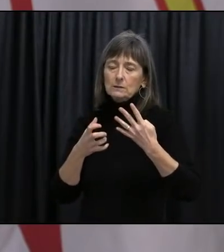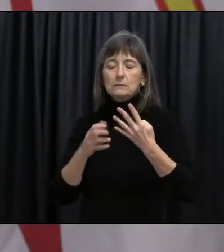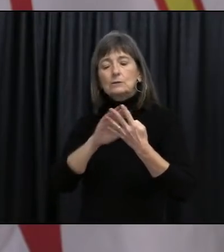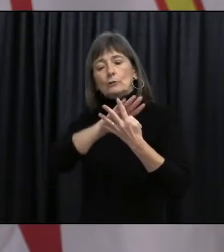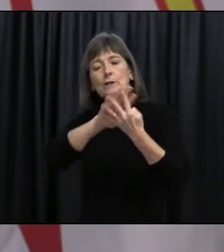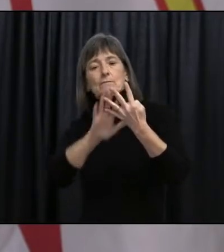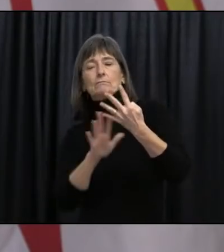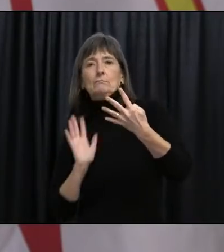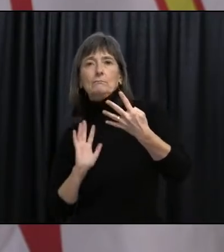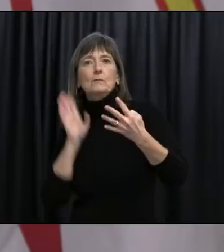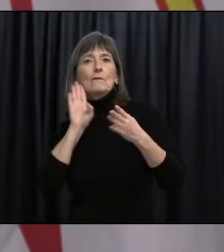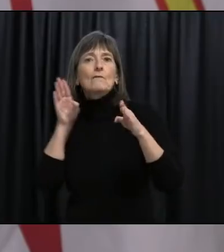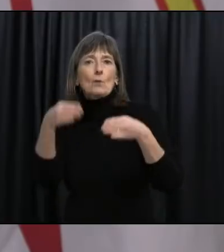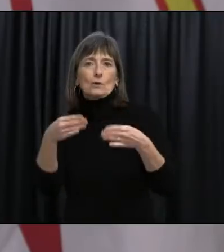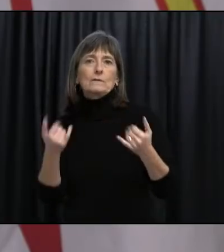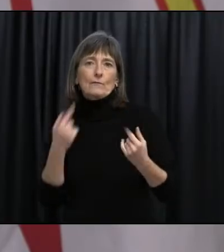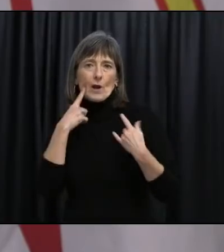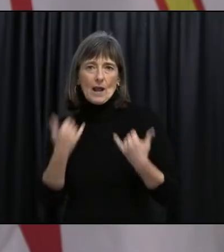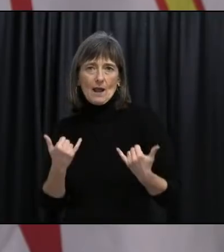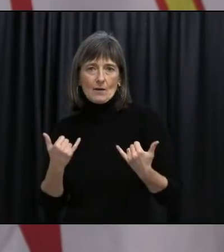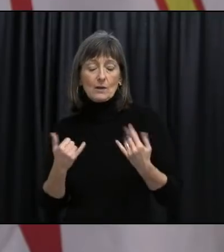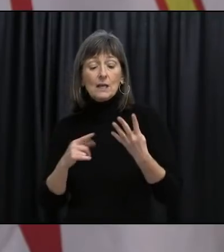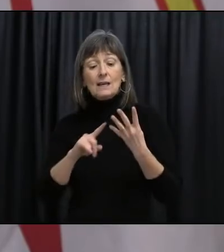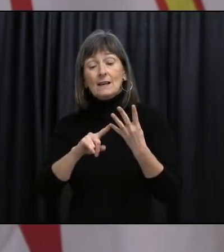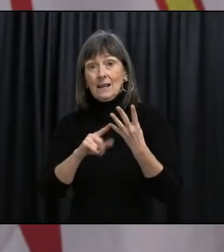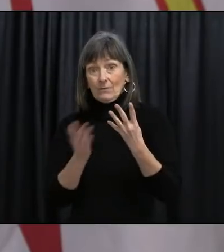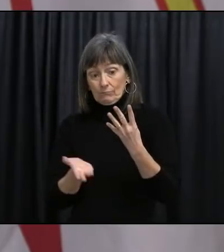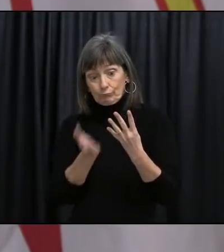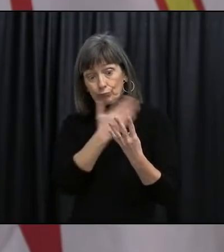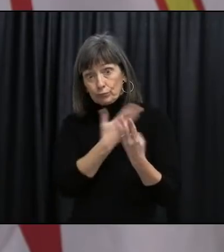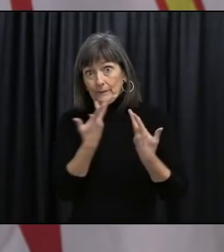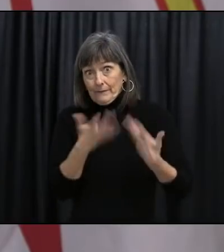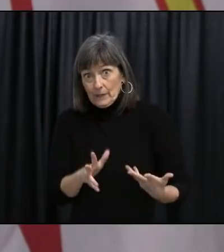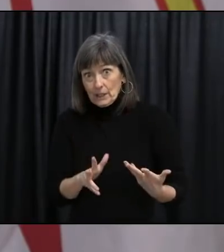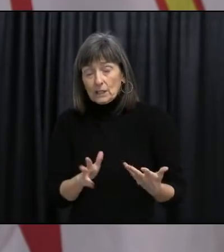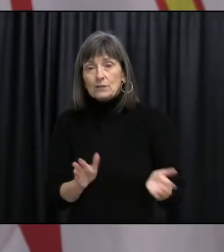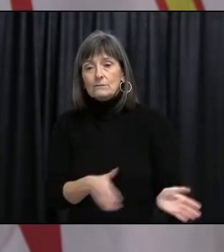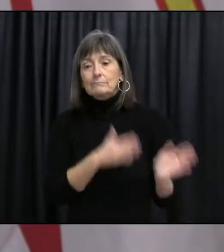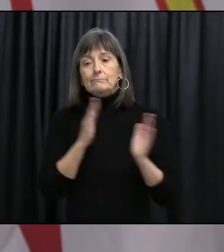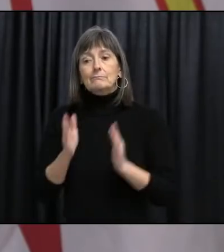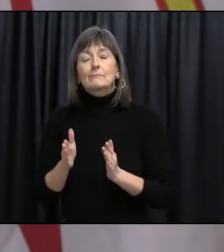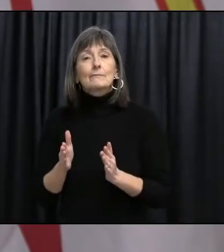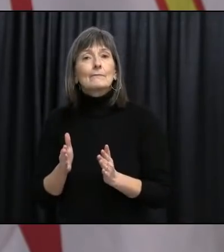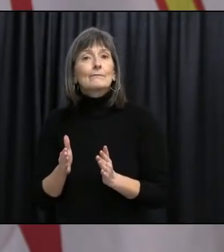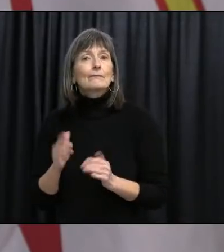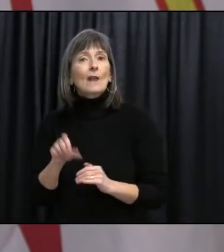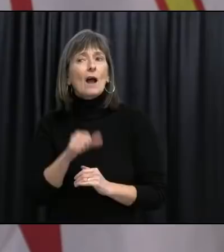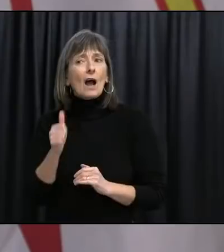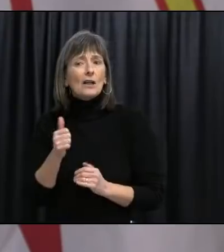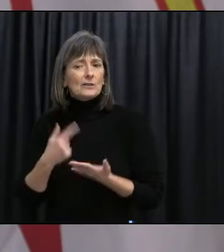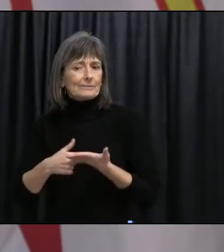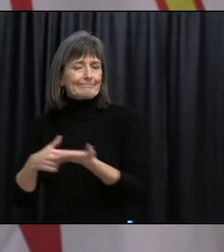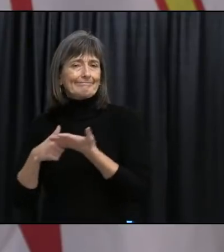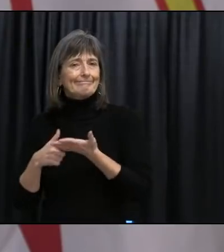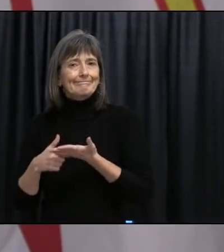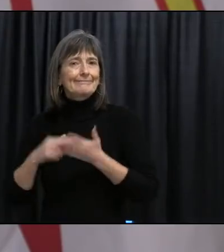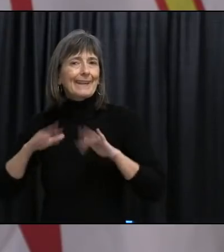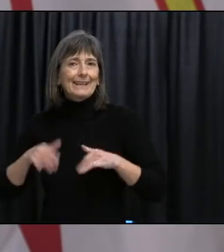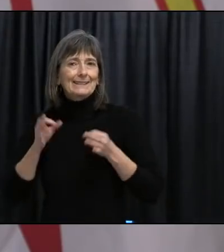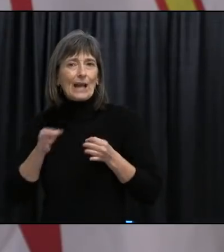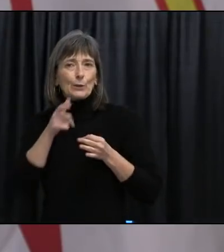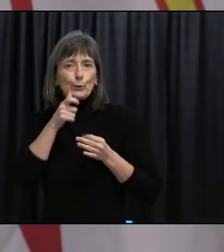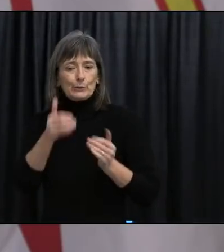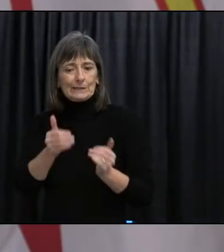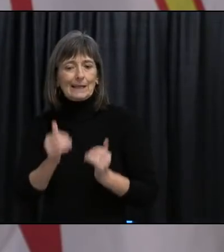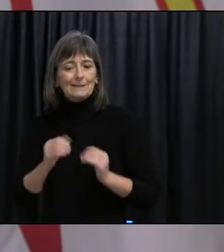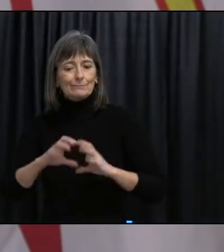province. After that, there are other considerations that we have to do. We're still having discussions about that,